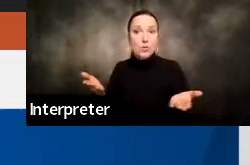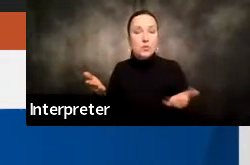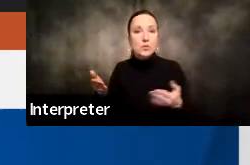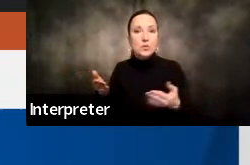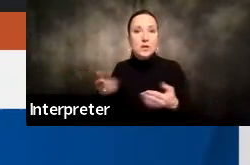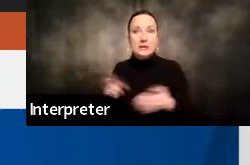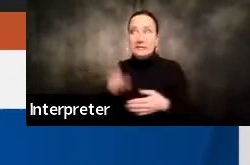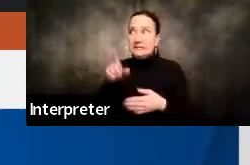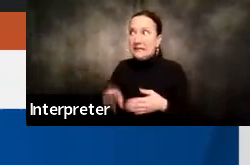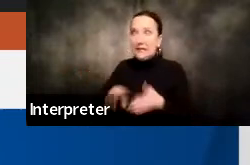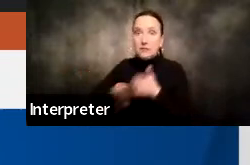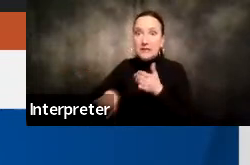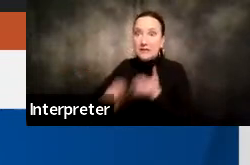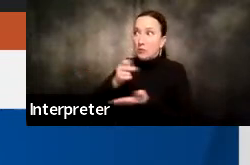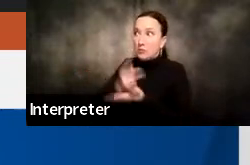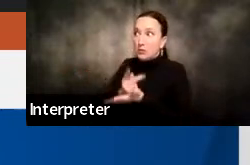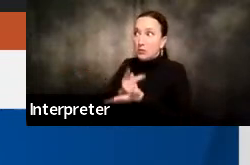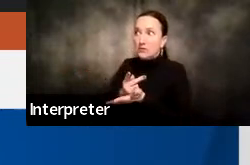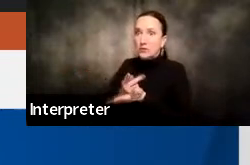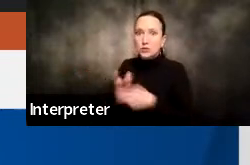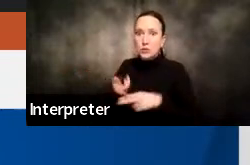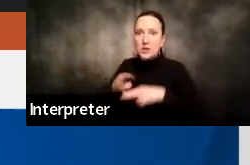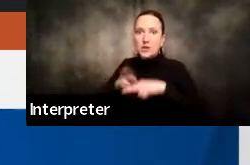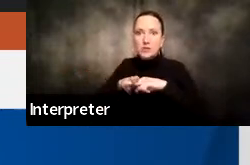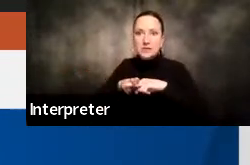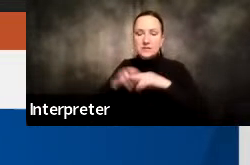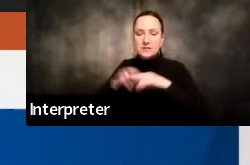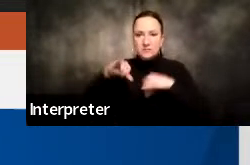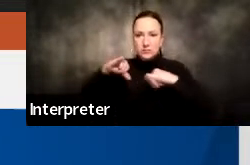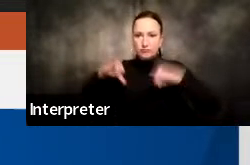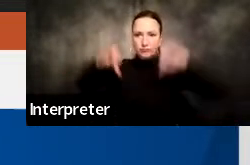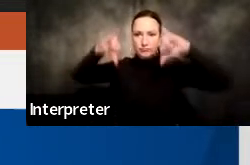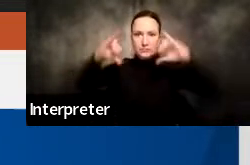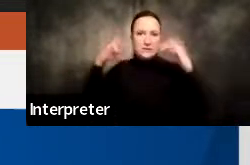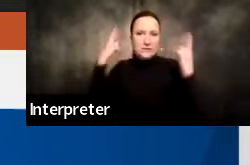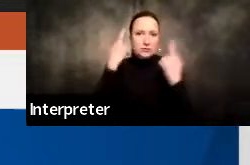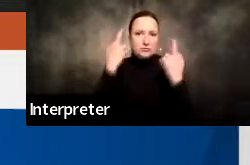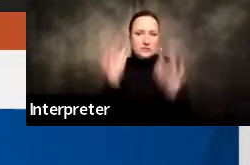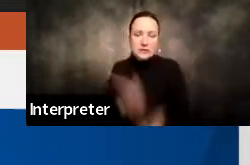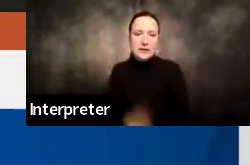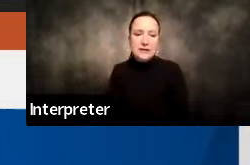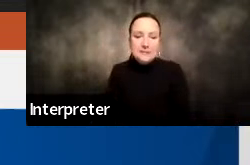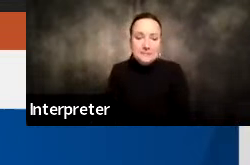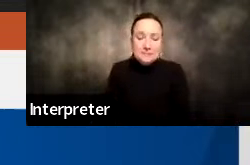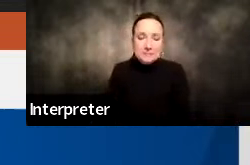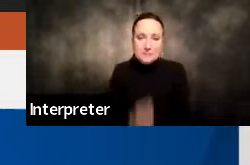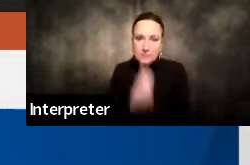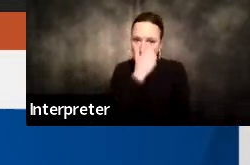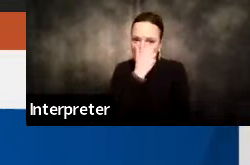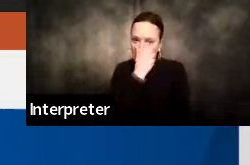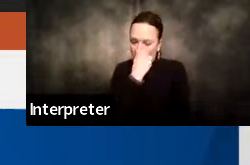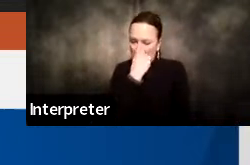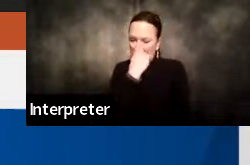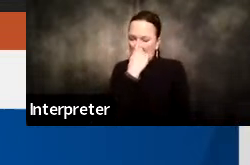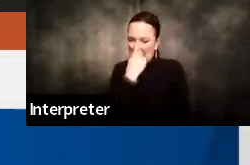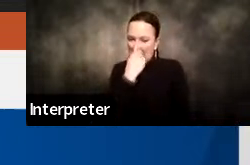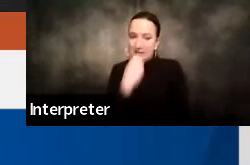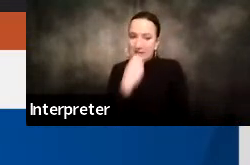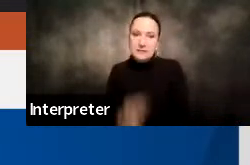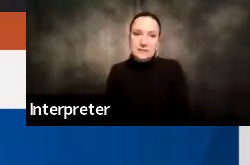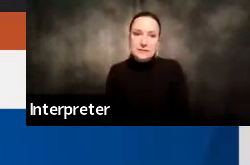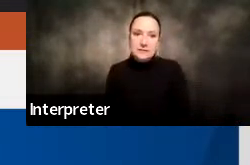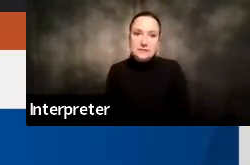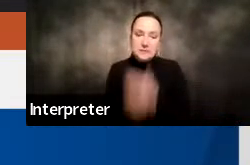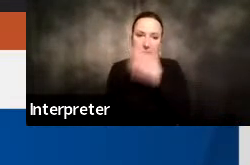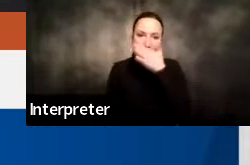relief or approval to increase your porch roof height, so that is why we're here now. Got it. So the layman's terms is your